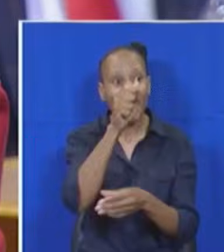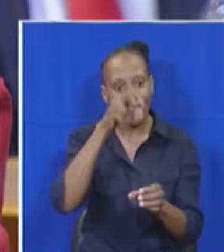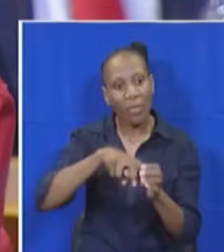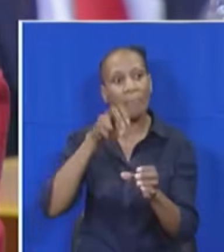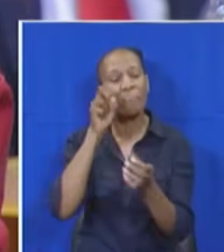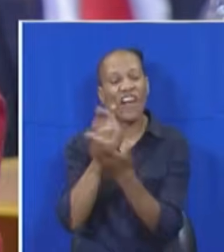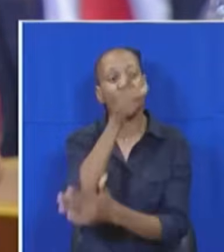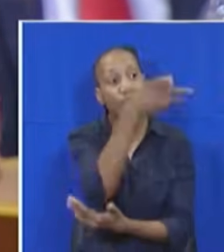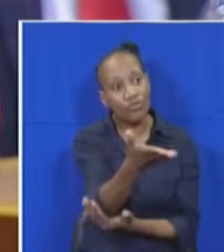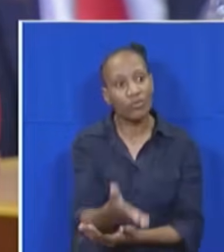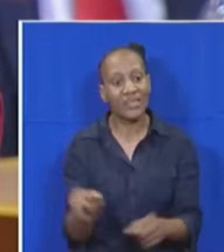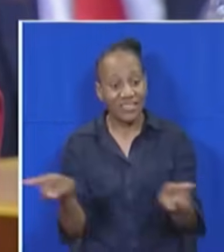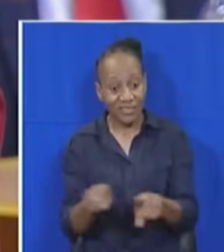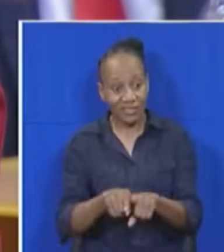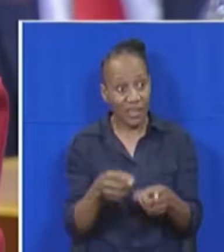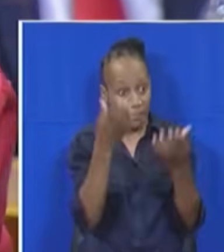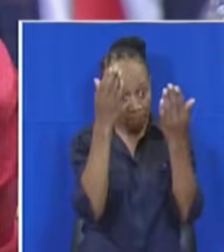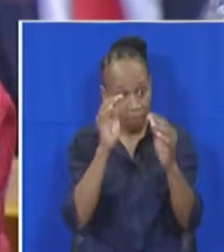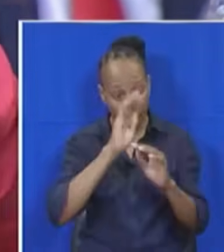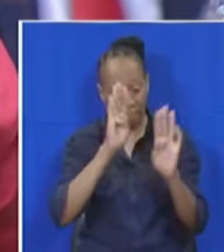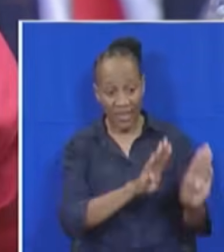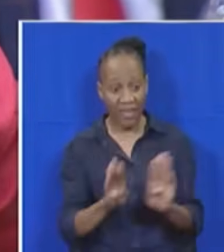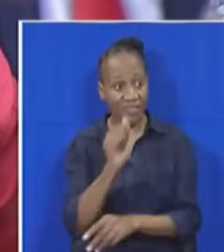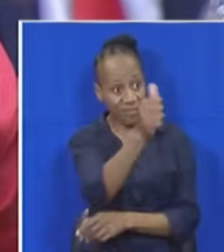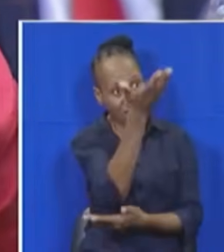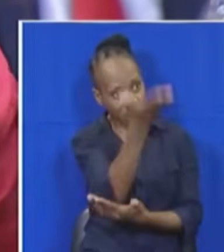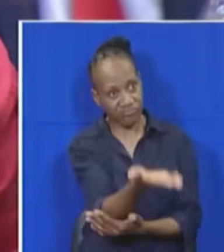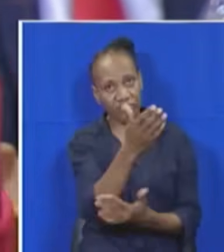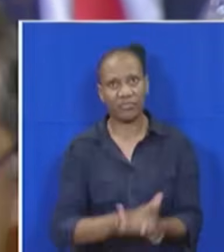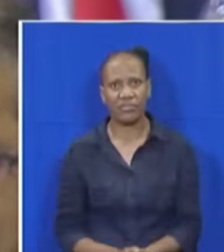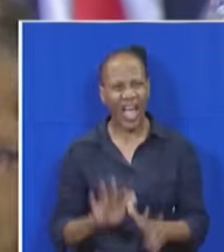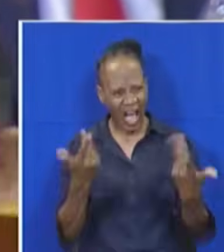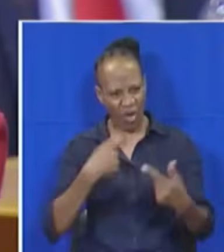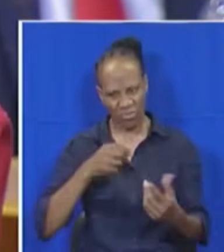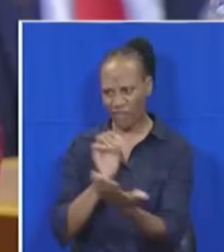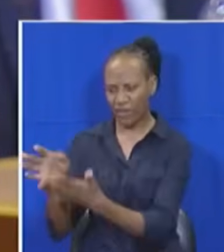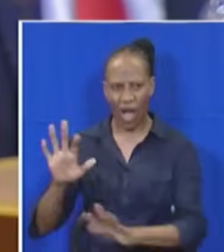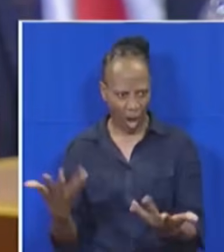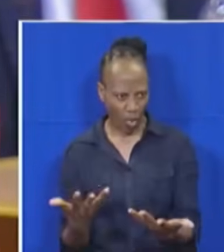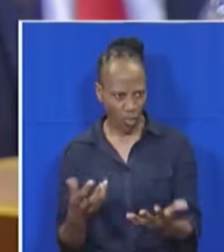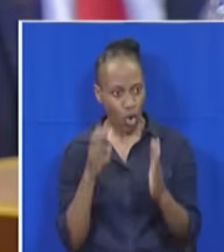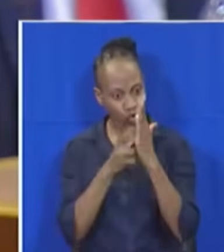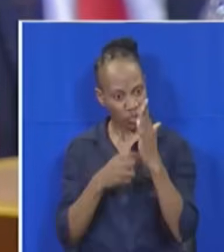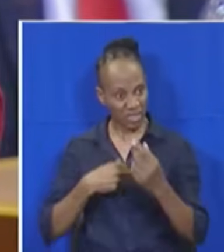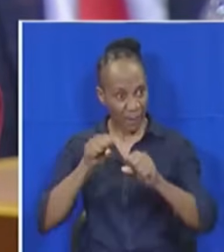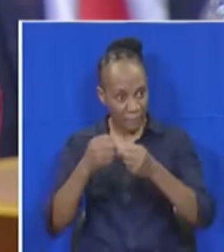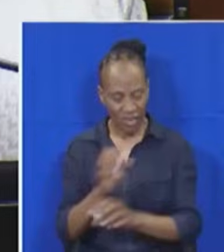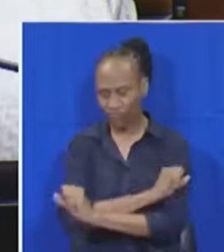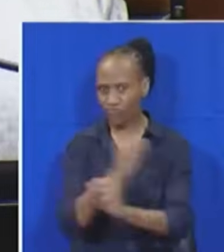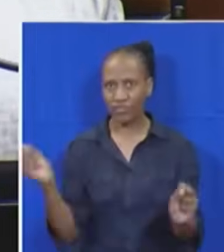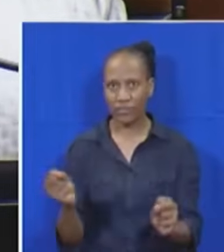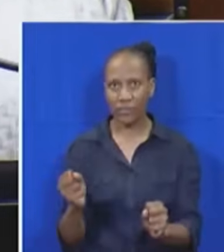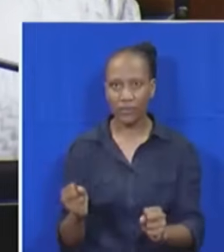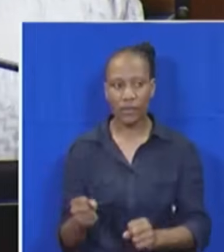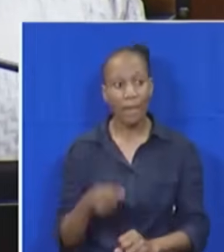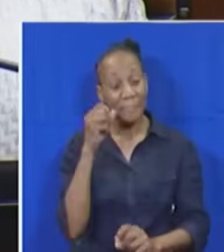Yeah. Exactly this conduct. How do you chase Honorable, us for breaking the rules Malema, and you are not chasing a